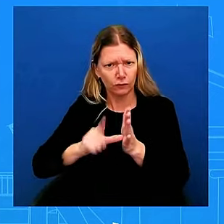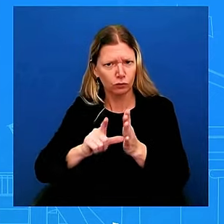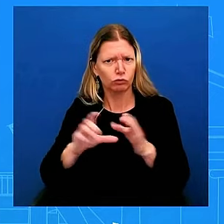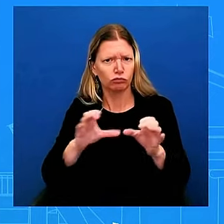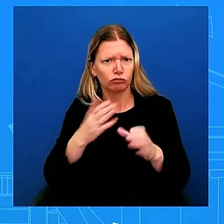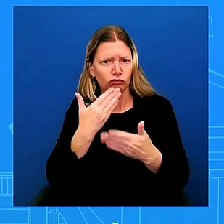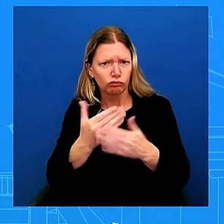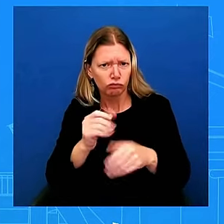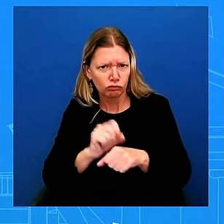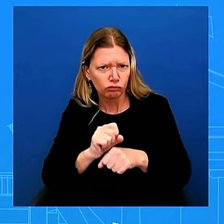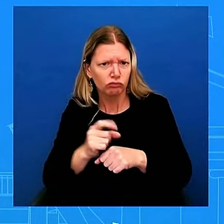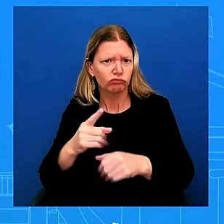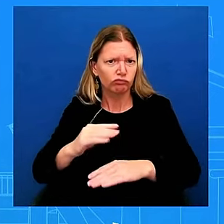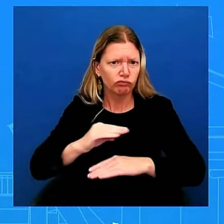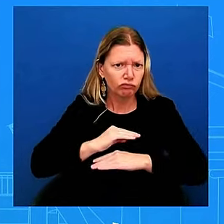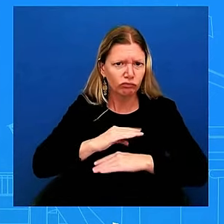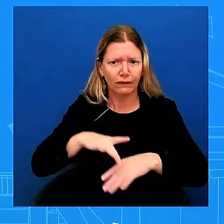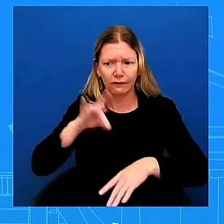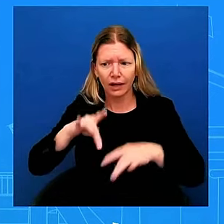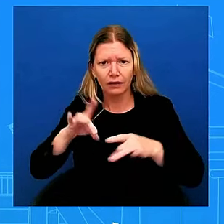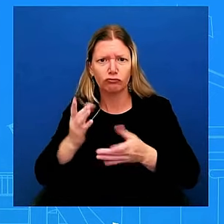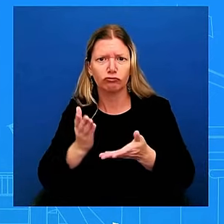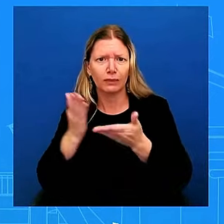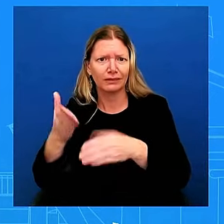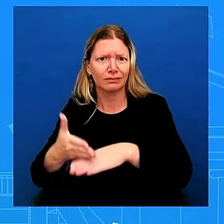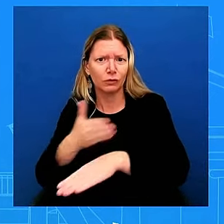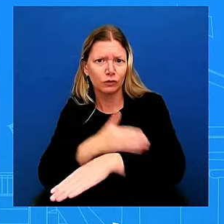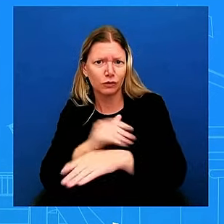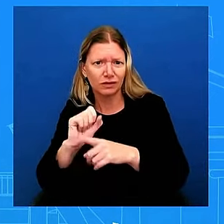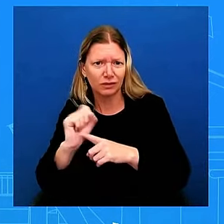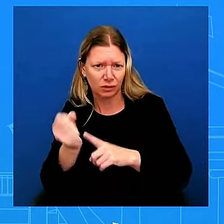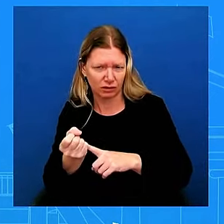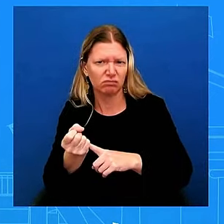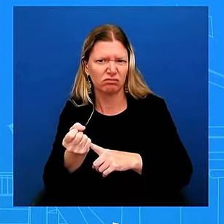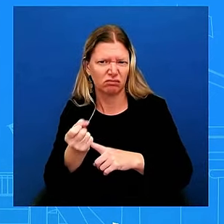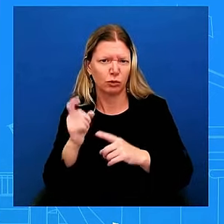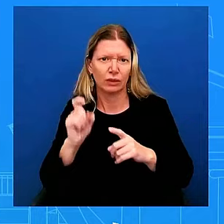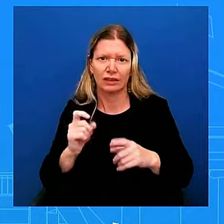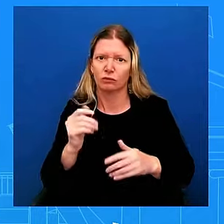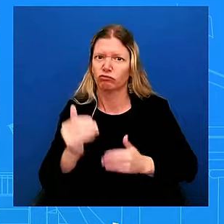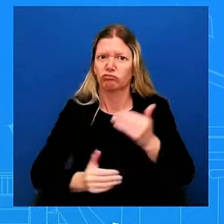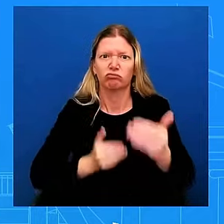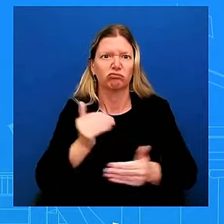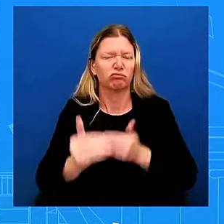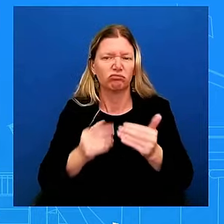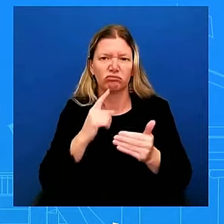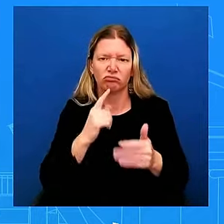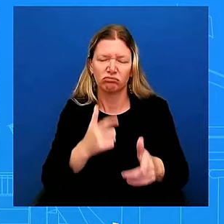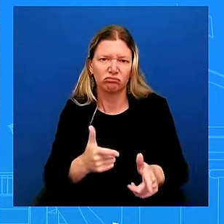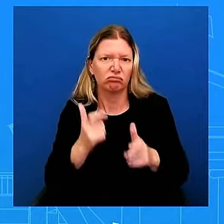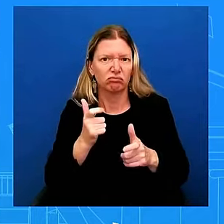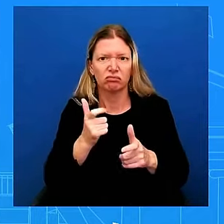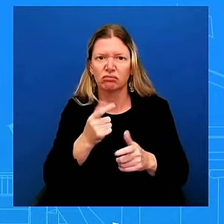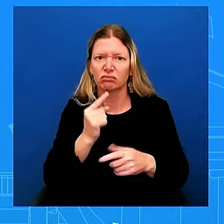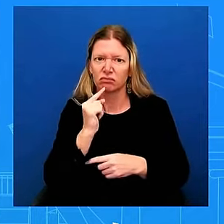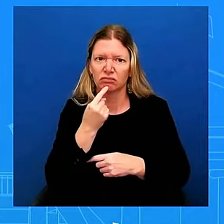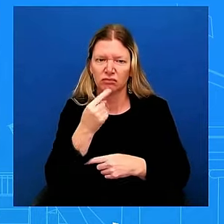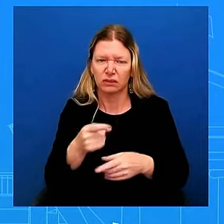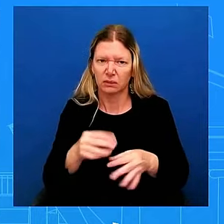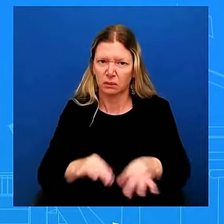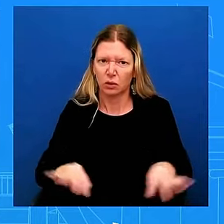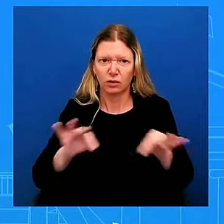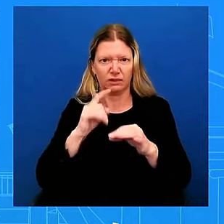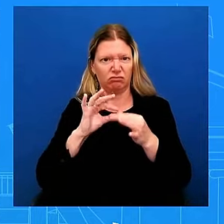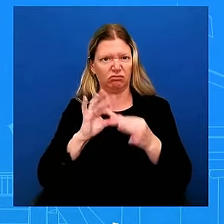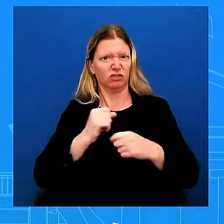with swiftness and urgency because this is a security imperative. Sorry, Mr. Secretary, on that, does the President have